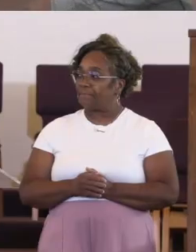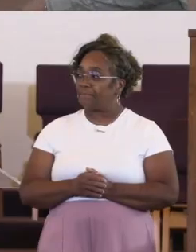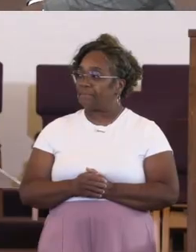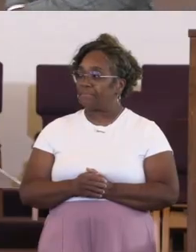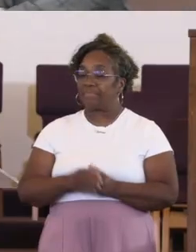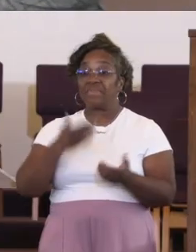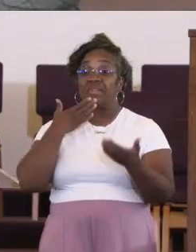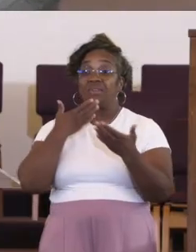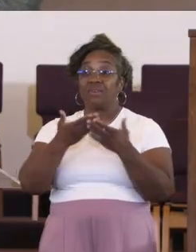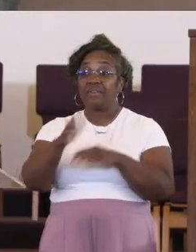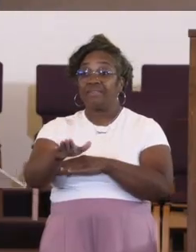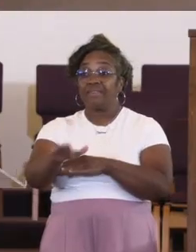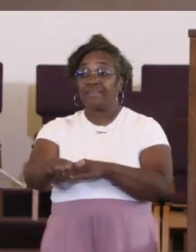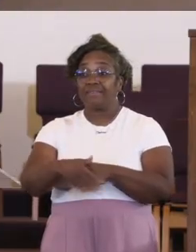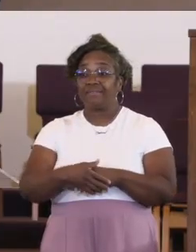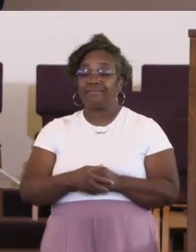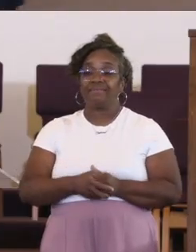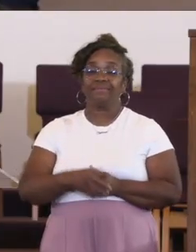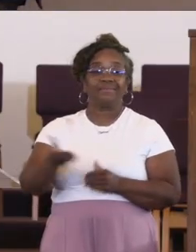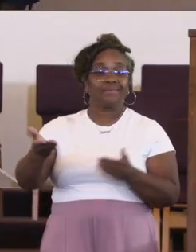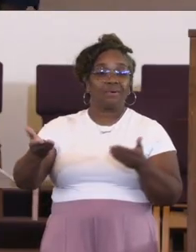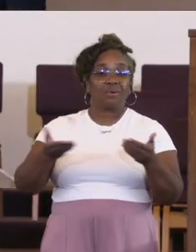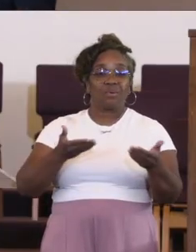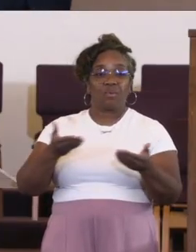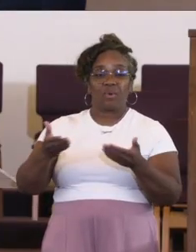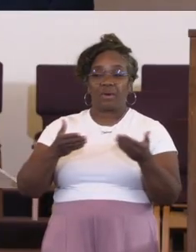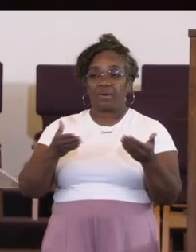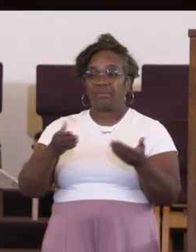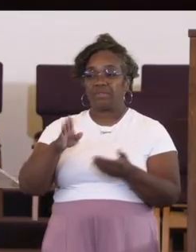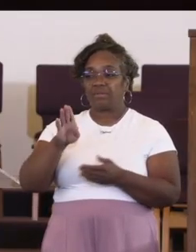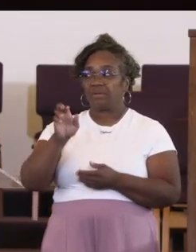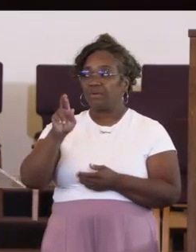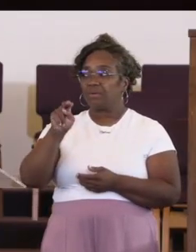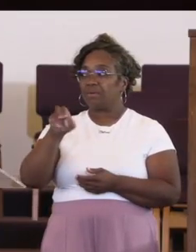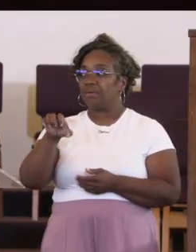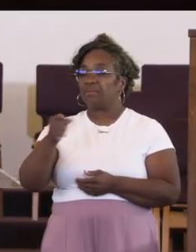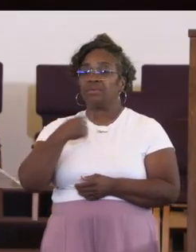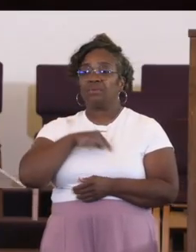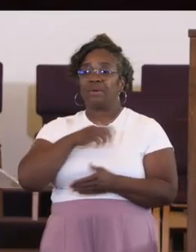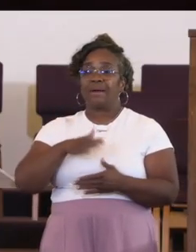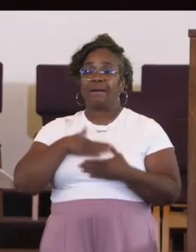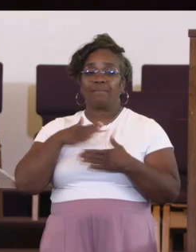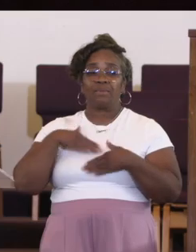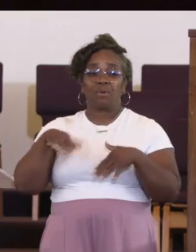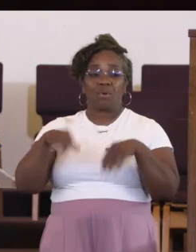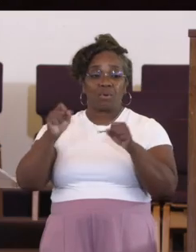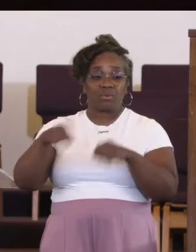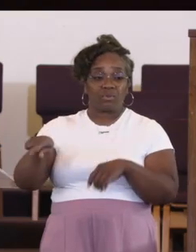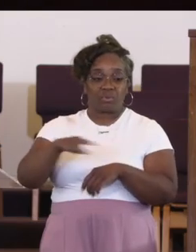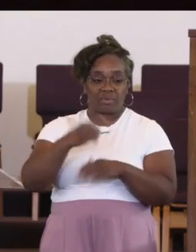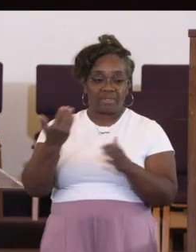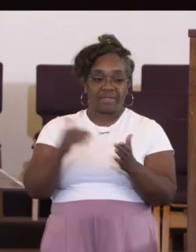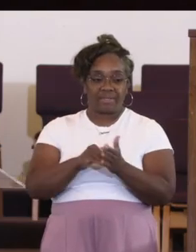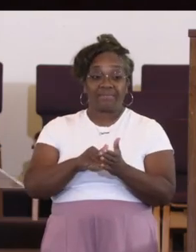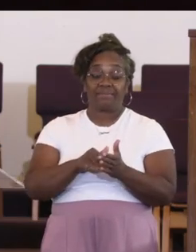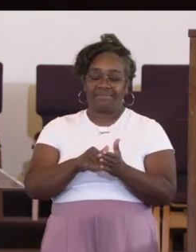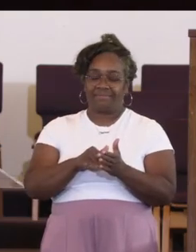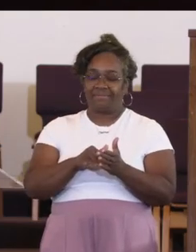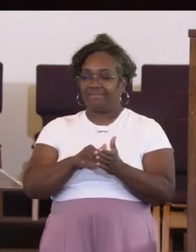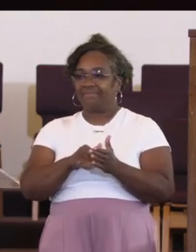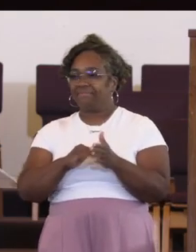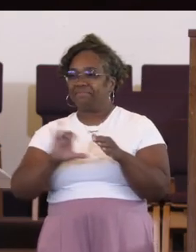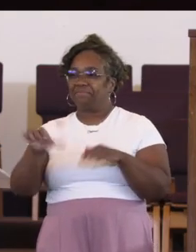Good evening. Welcome to Burns. We're glad to host you again at another community meeting,